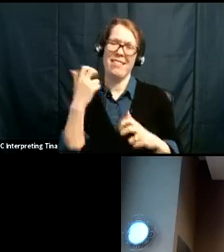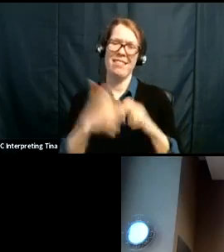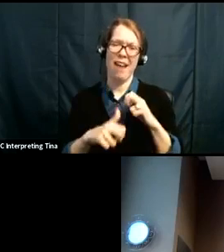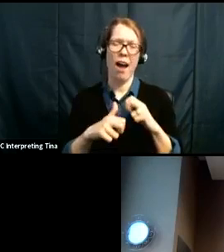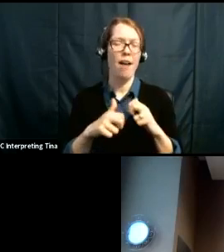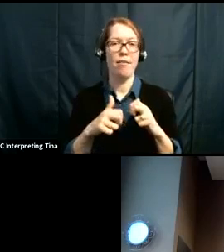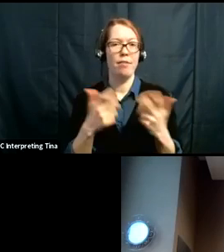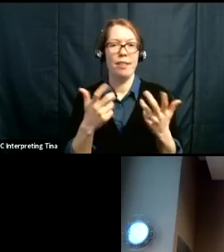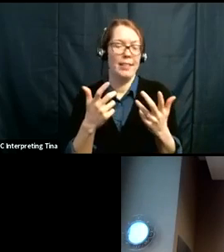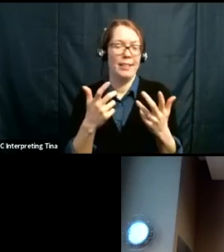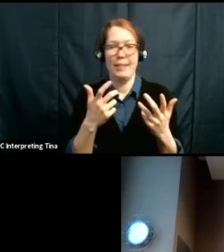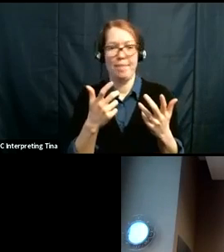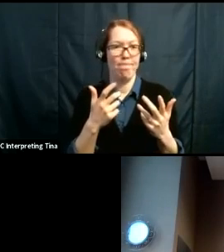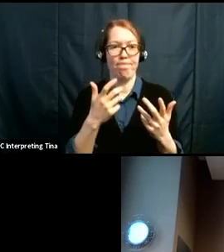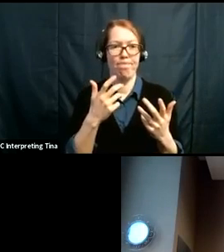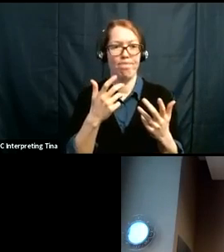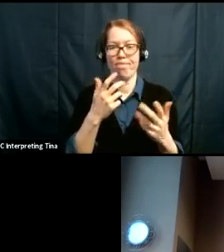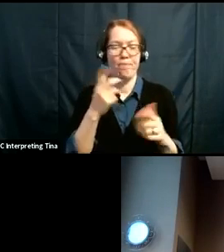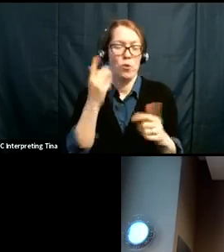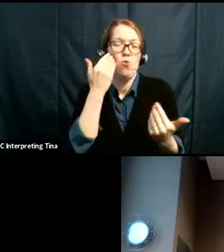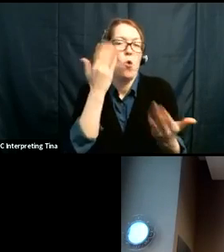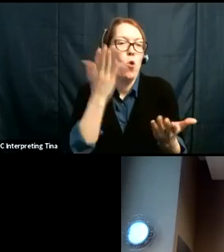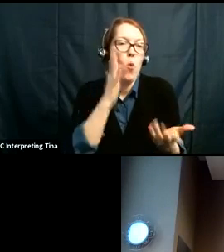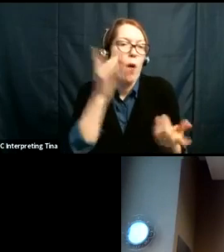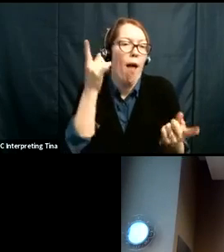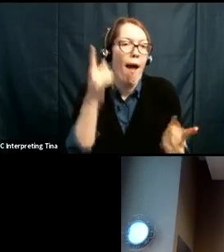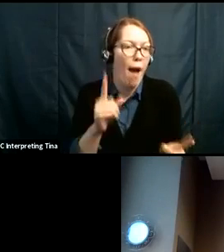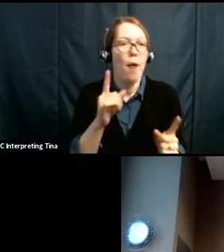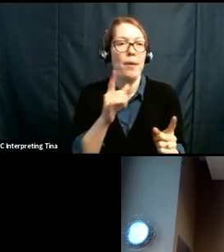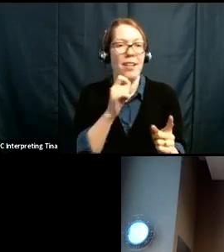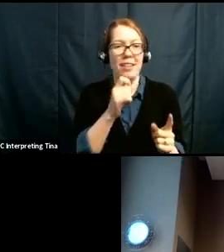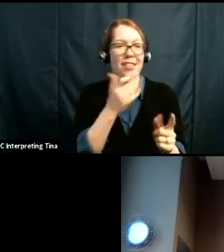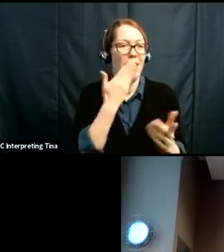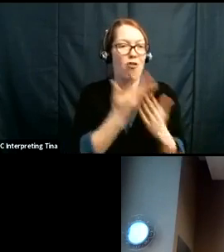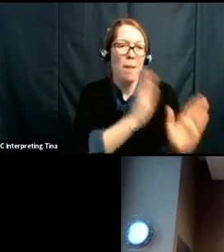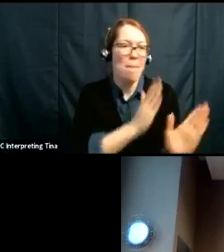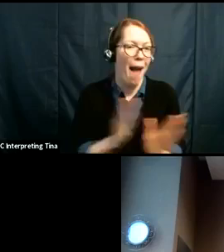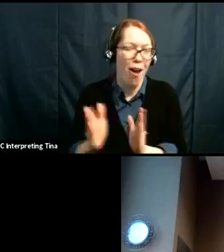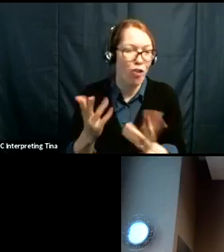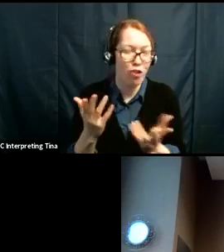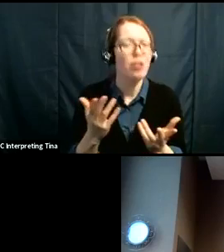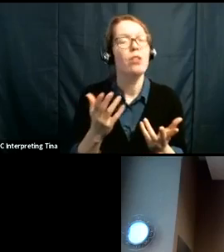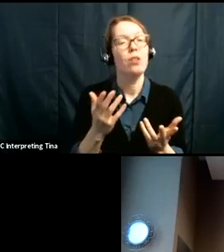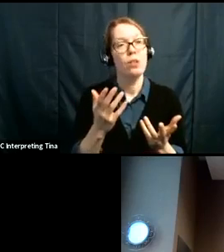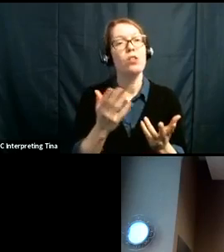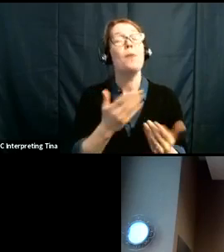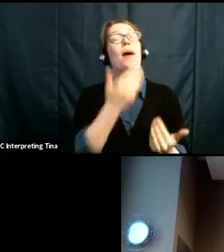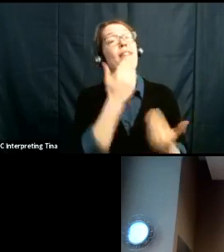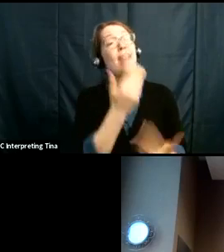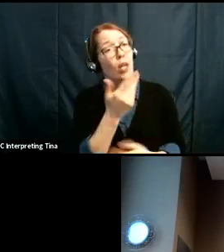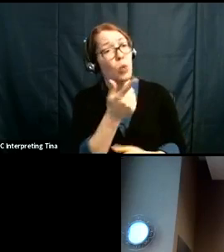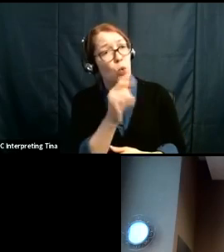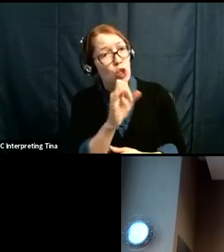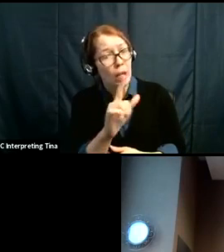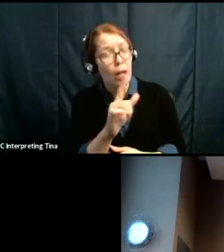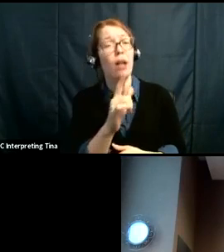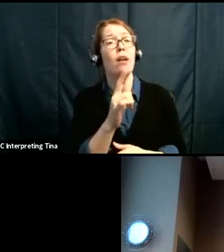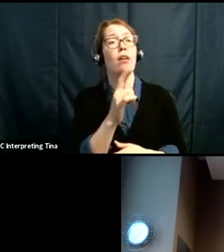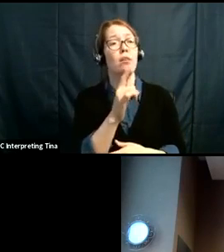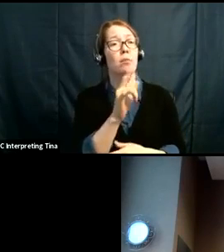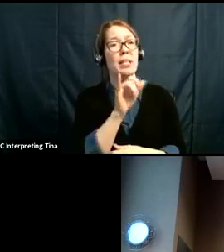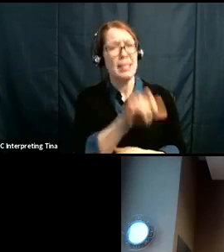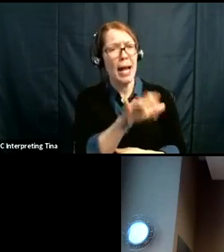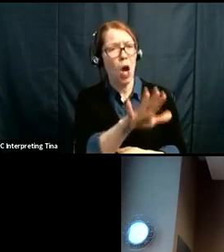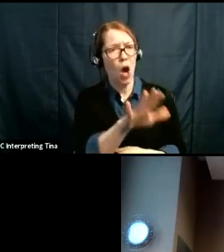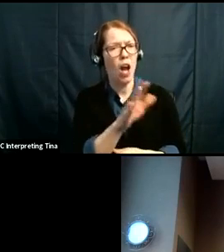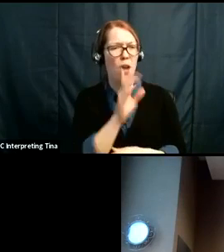it's nefarious, and it doesn't follow a real good pattern. At least we haven't seen that yet. So Jill, thank you so much. Please stay on. I'm sure there'll